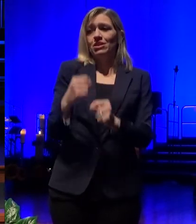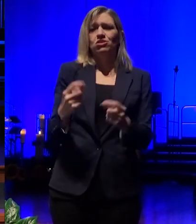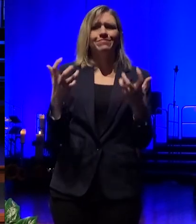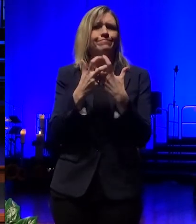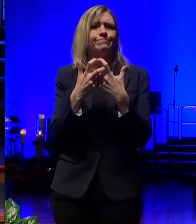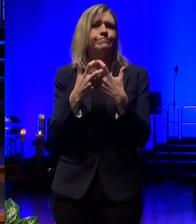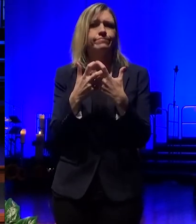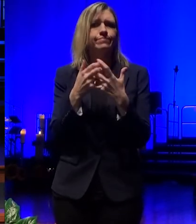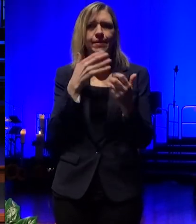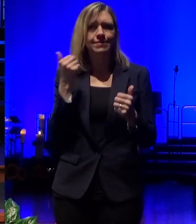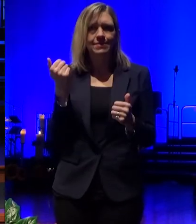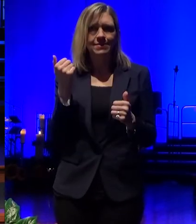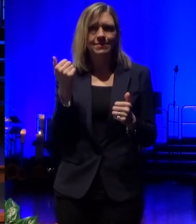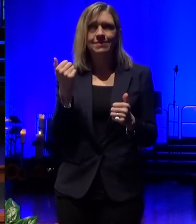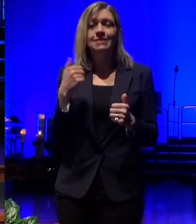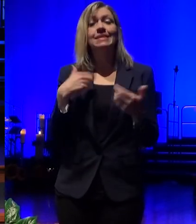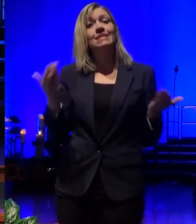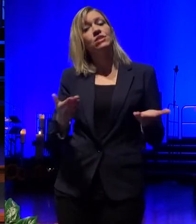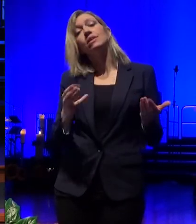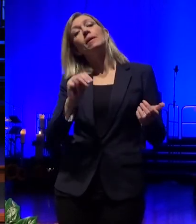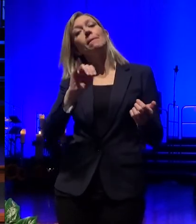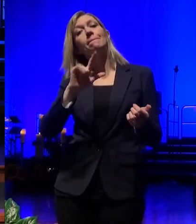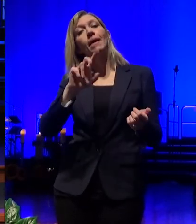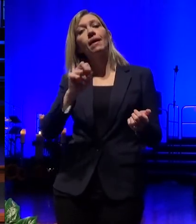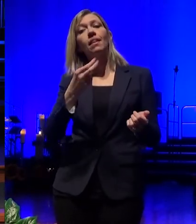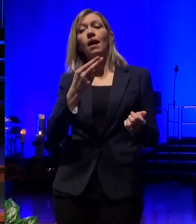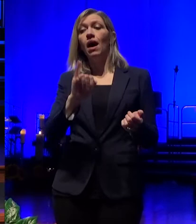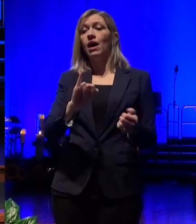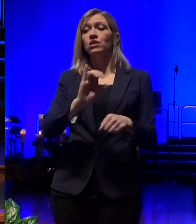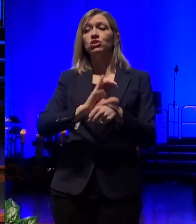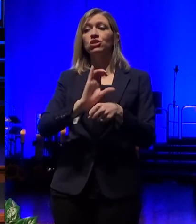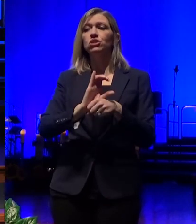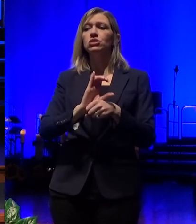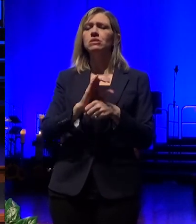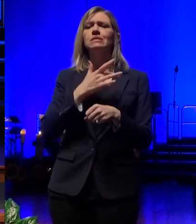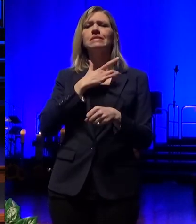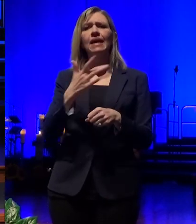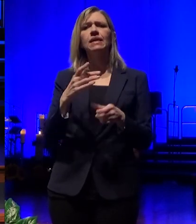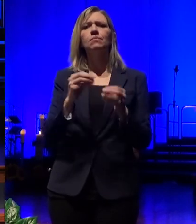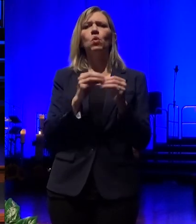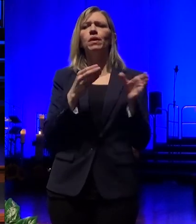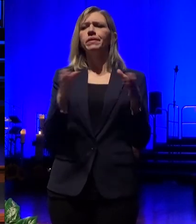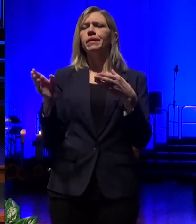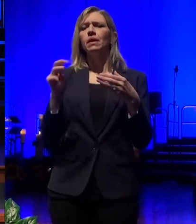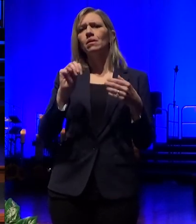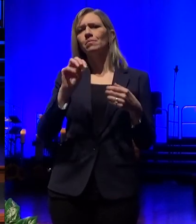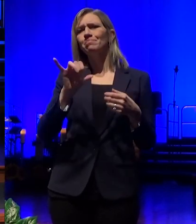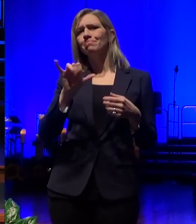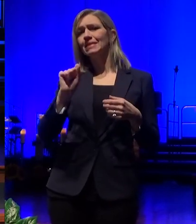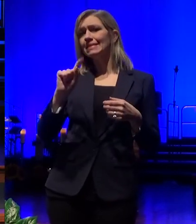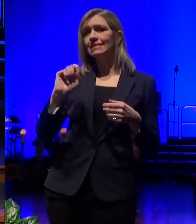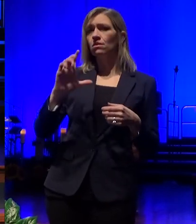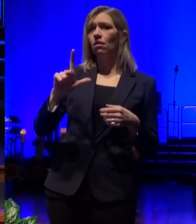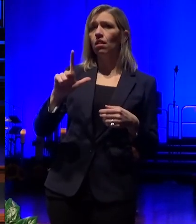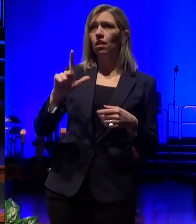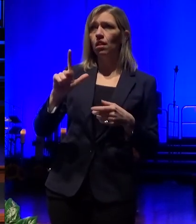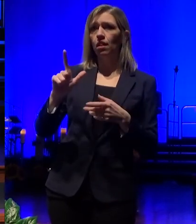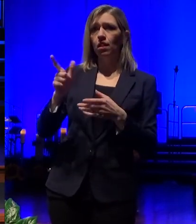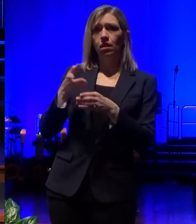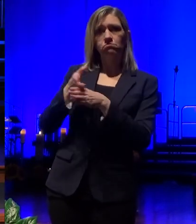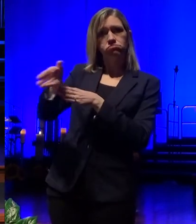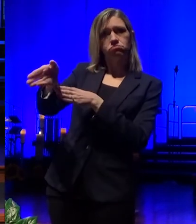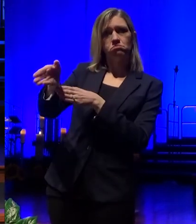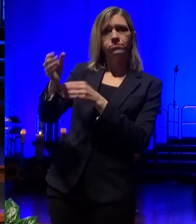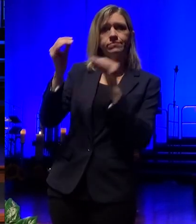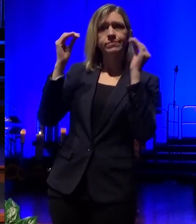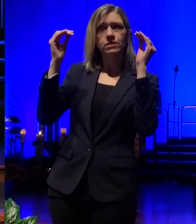that we here at Mile High Church tend to be more on the mystical side of the tradition that we teach